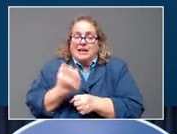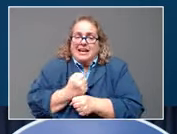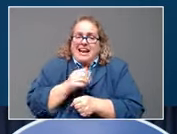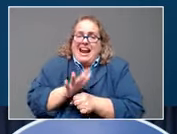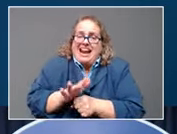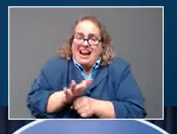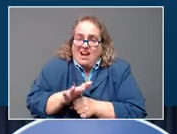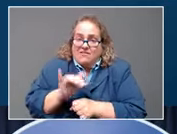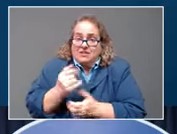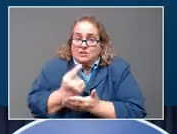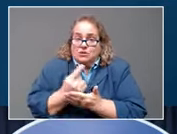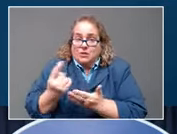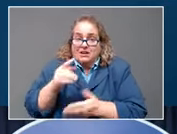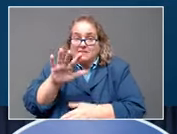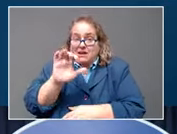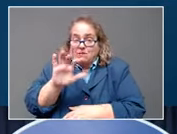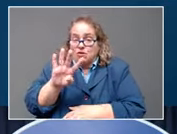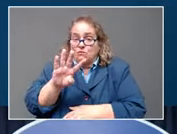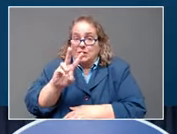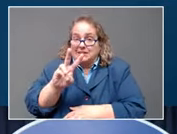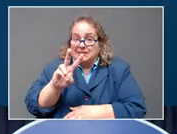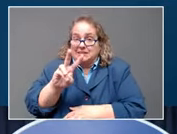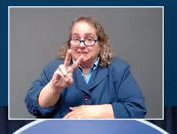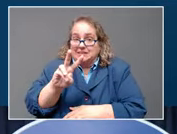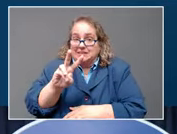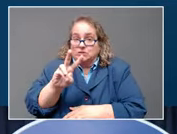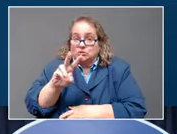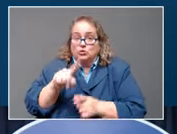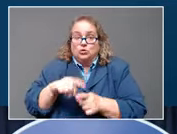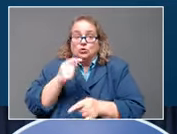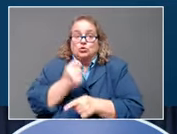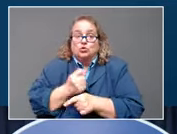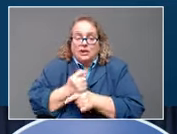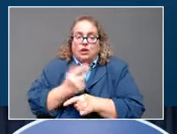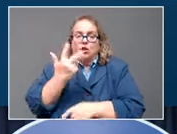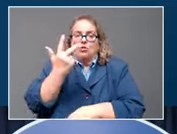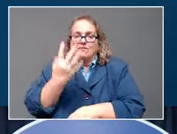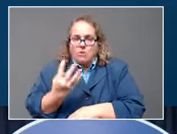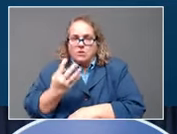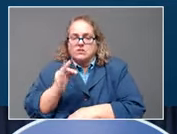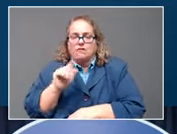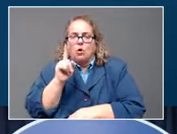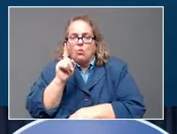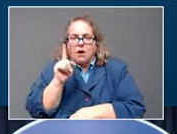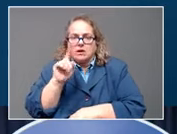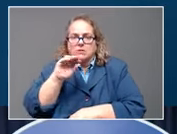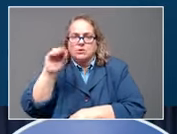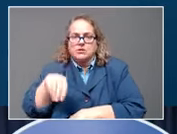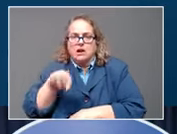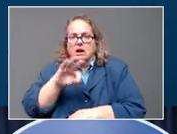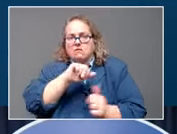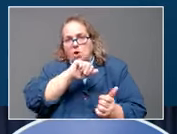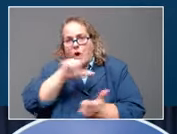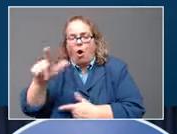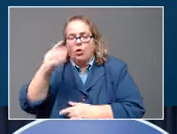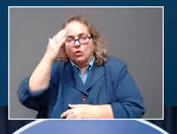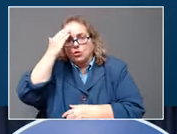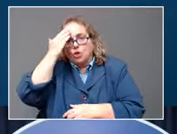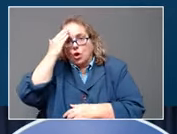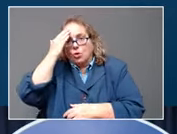week, 546 courses, to treat roughly 0.75% of all the known positive